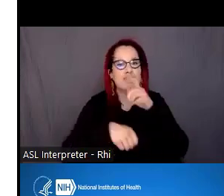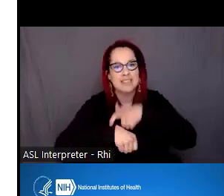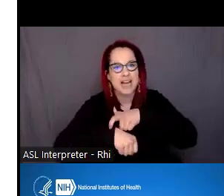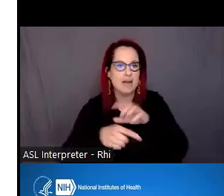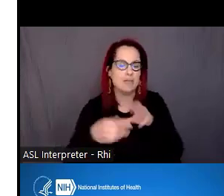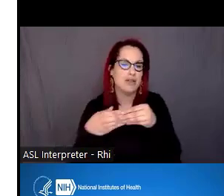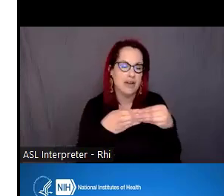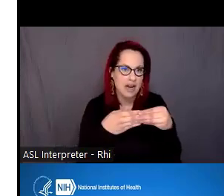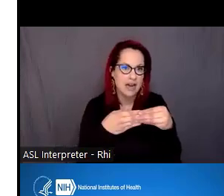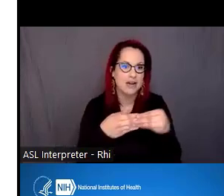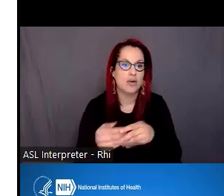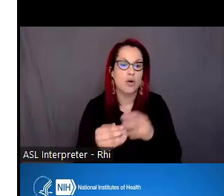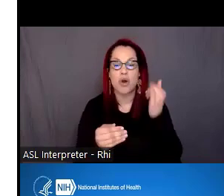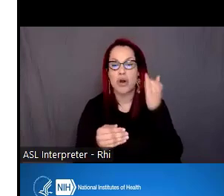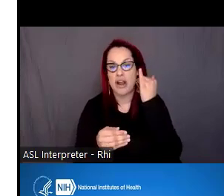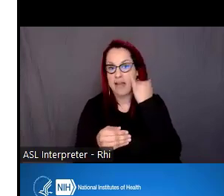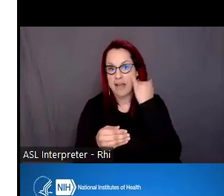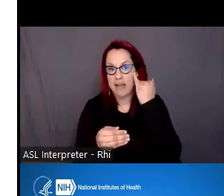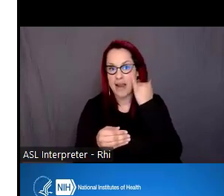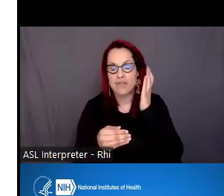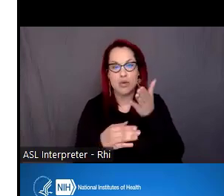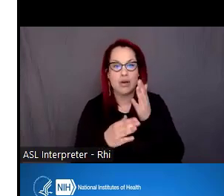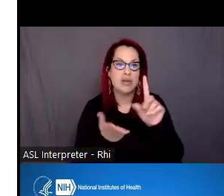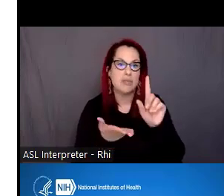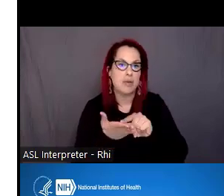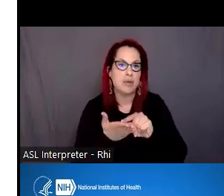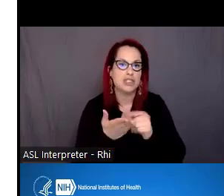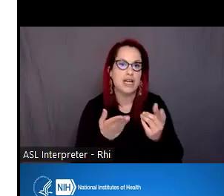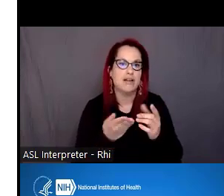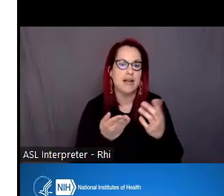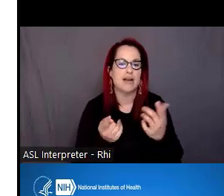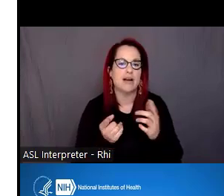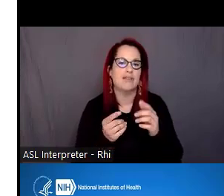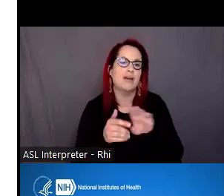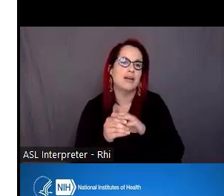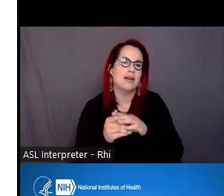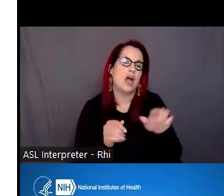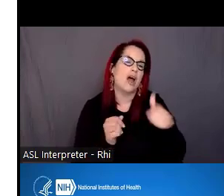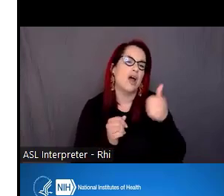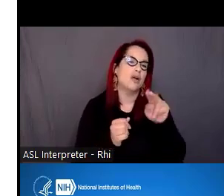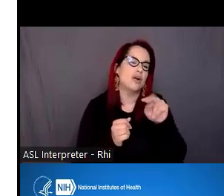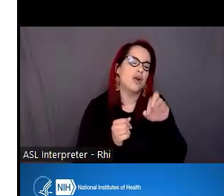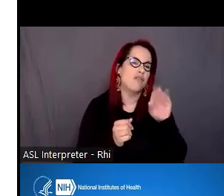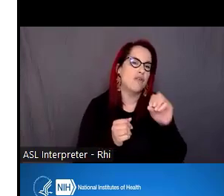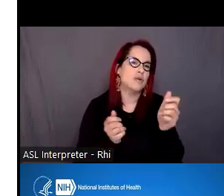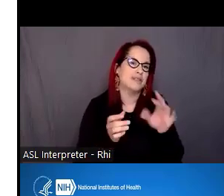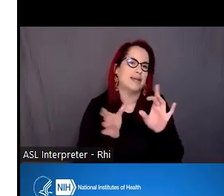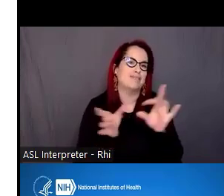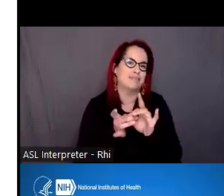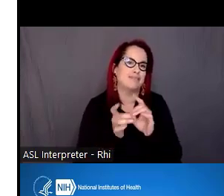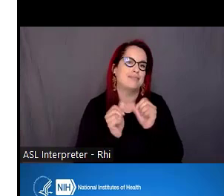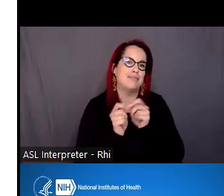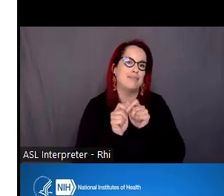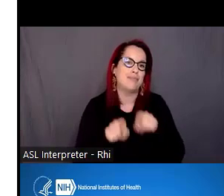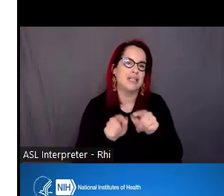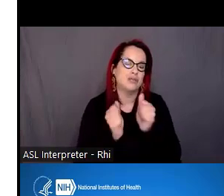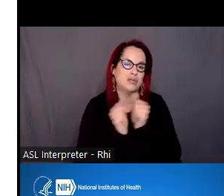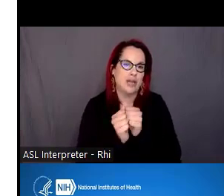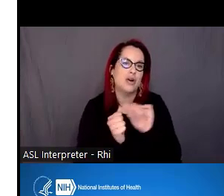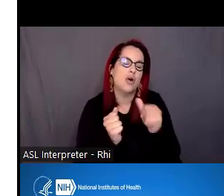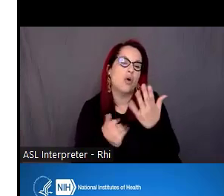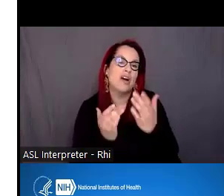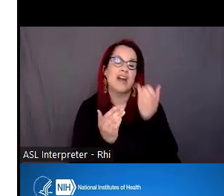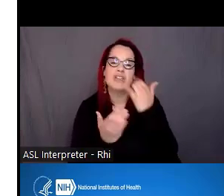also publishing companion NOFOs, and whether, again, something is going to be a cooperative agreement. The goal here is